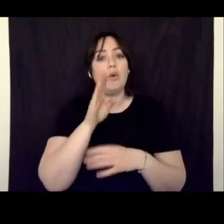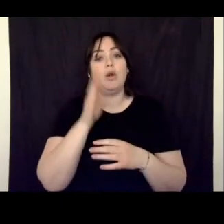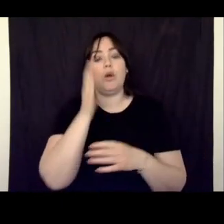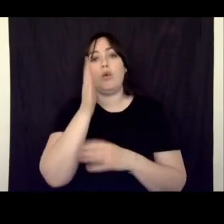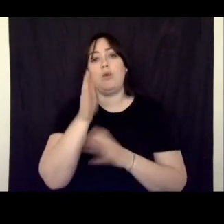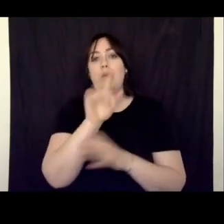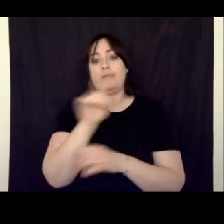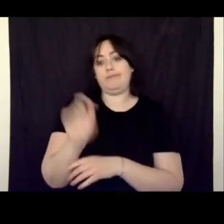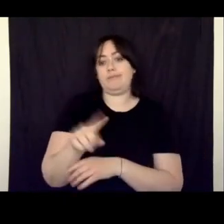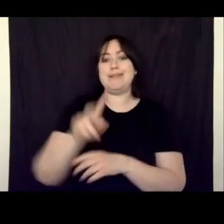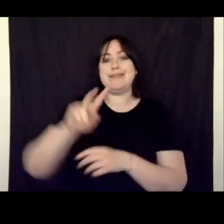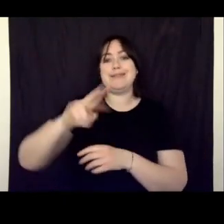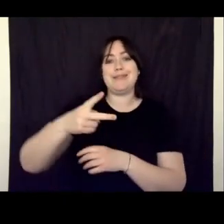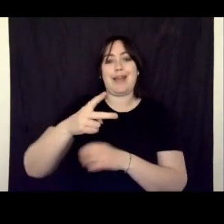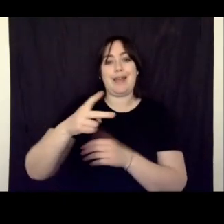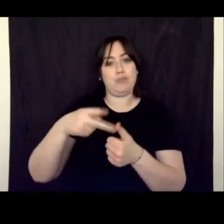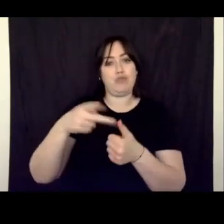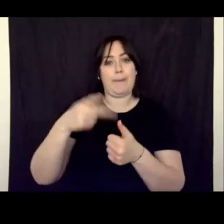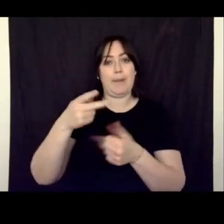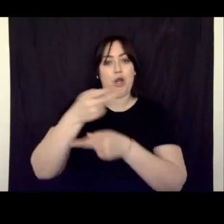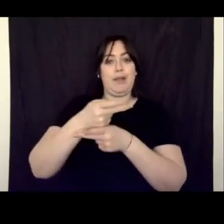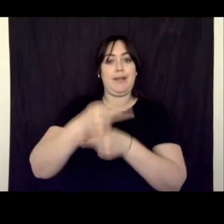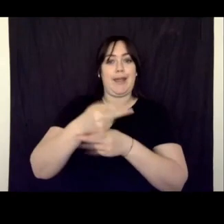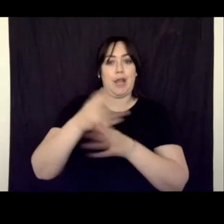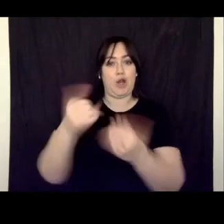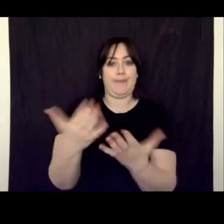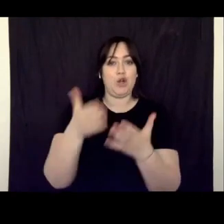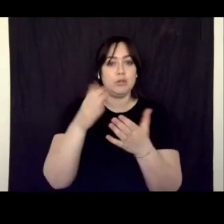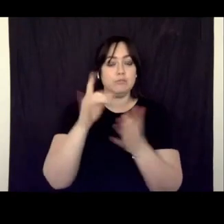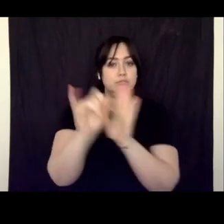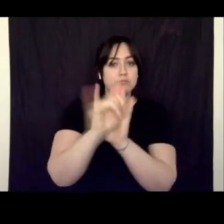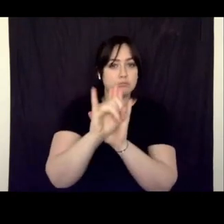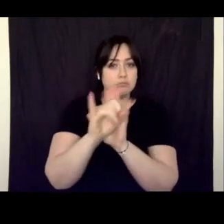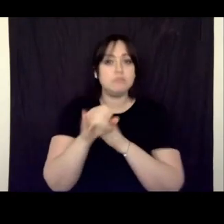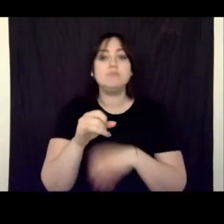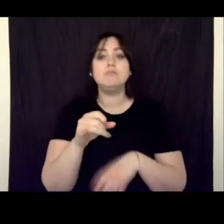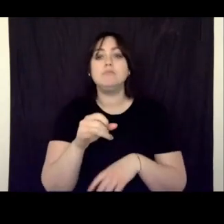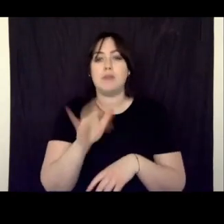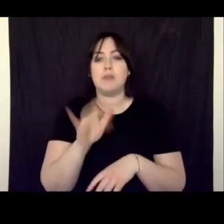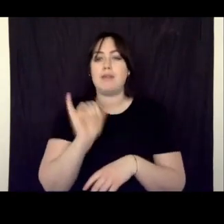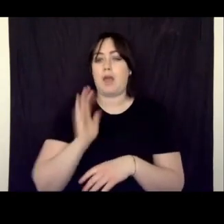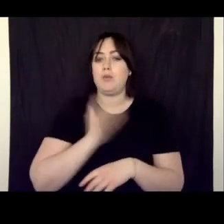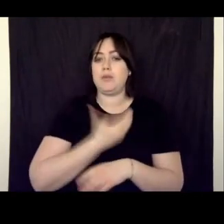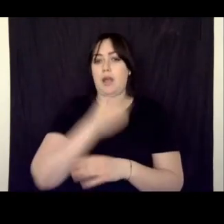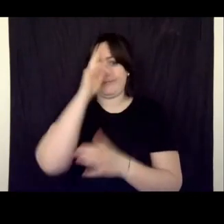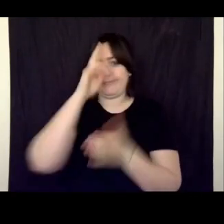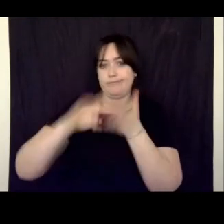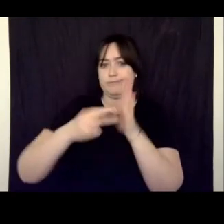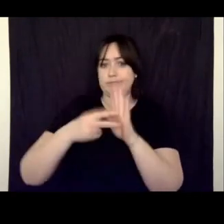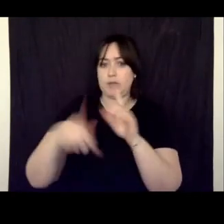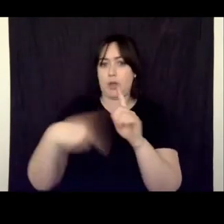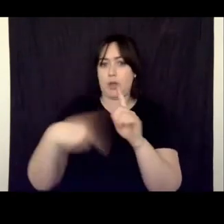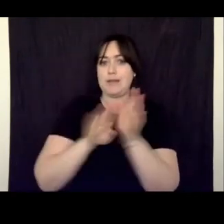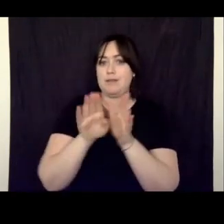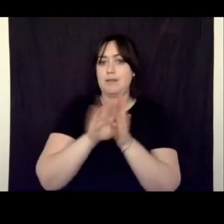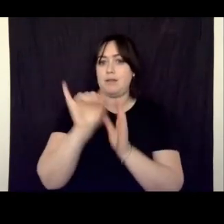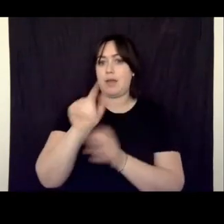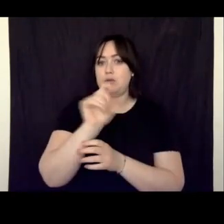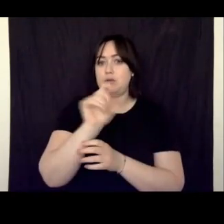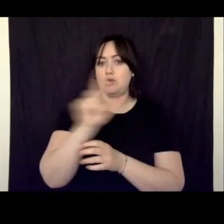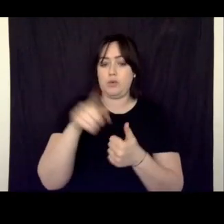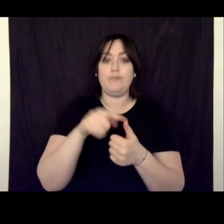primary caregiver is identified. But the module was truly developed with this specific intent in mind: population